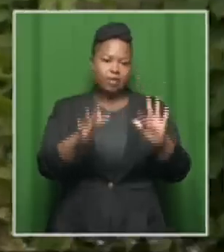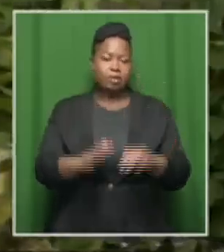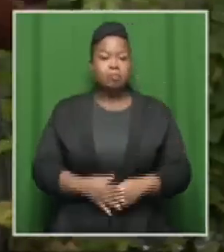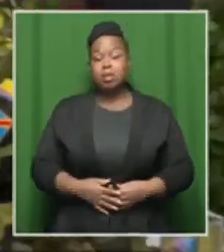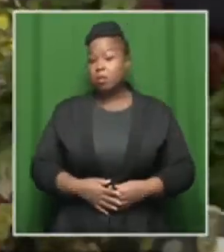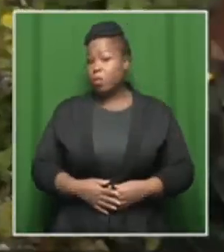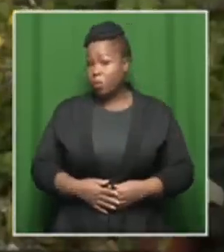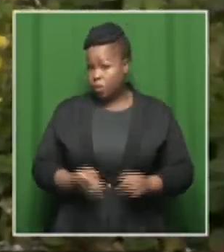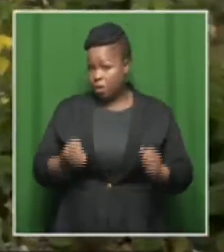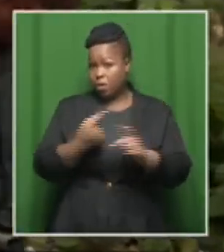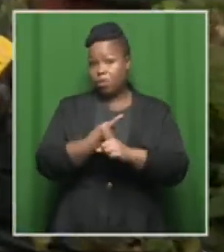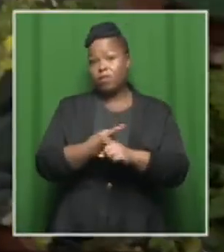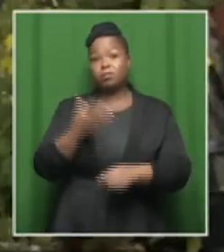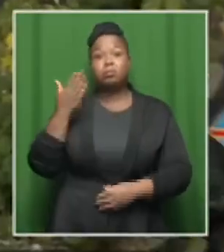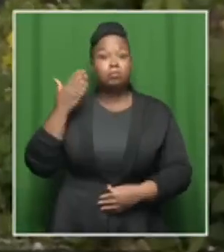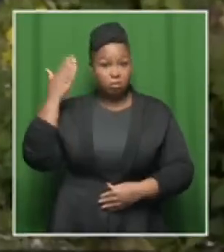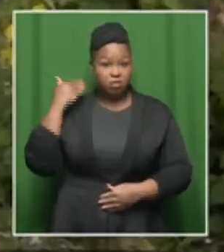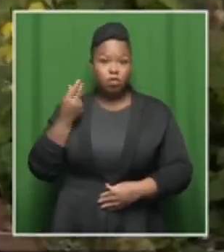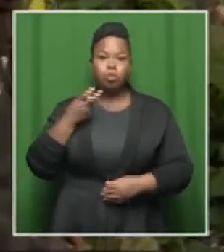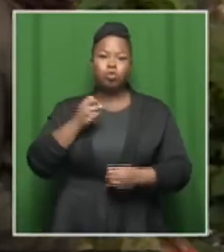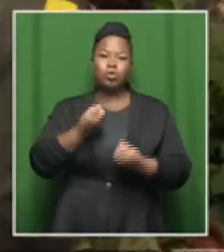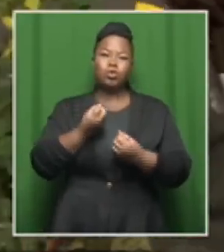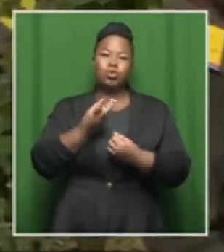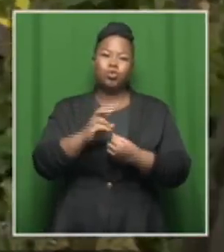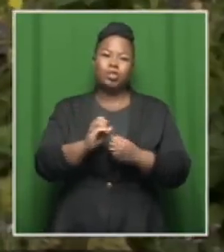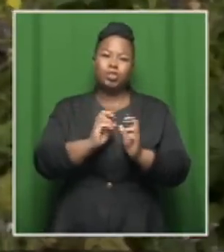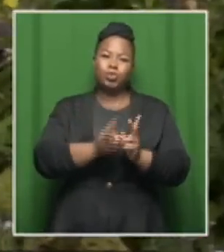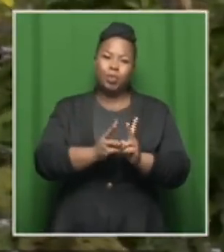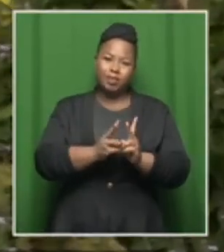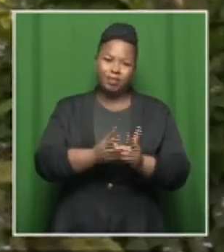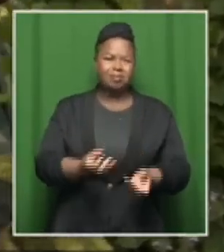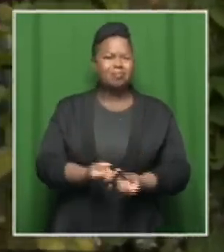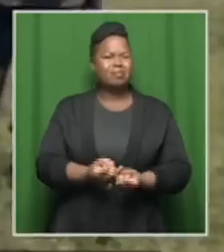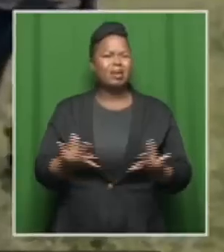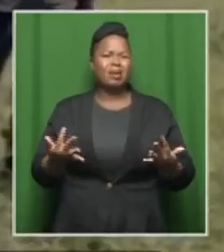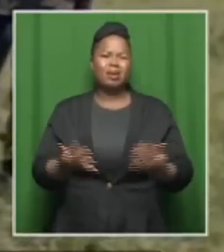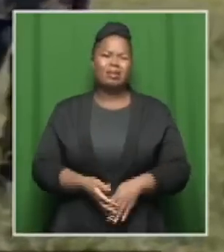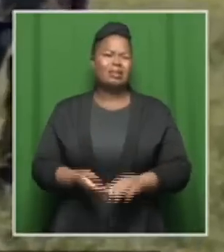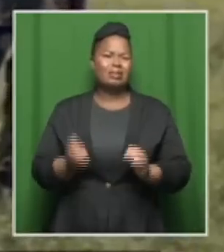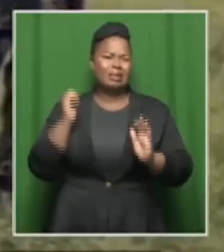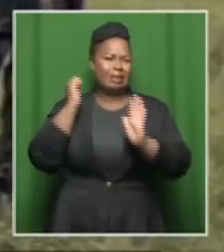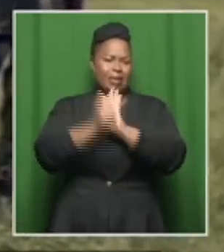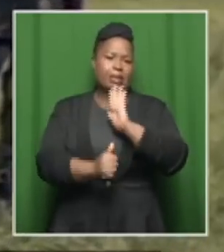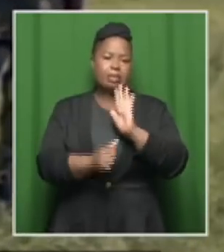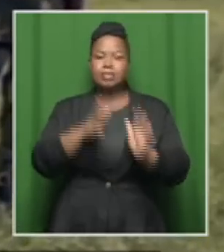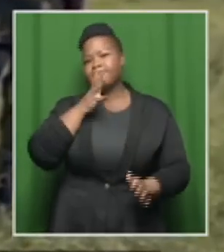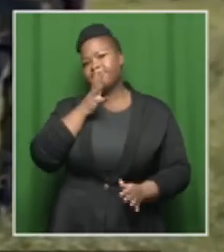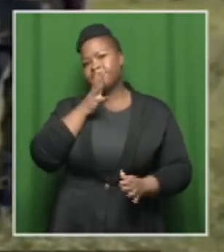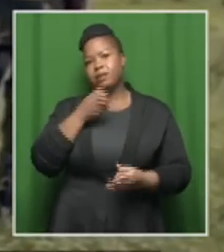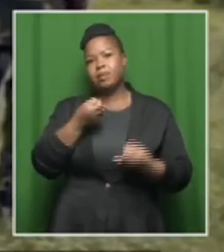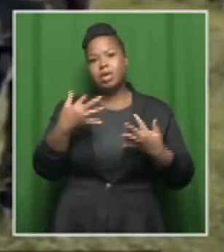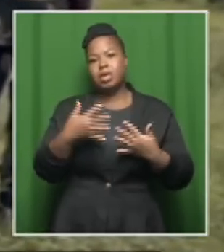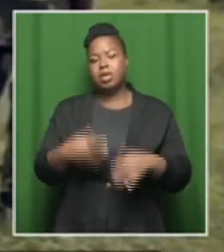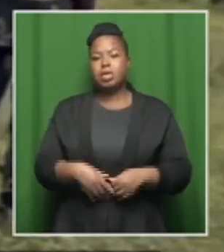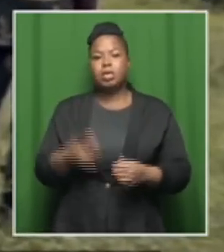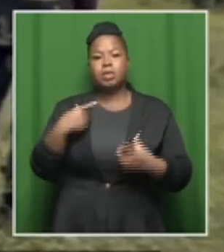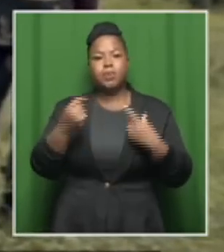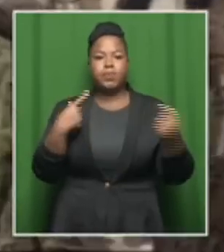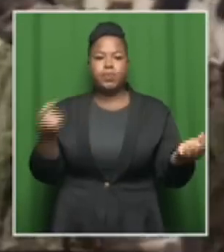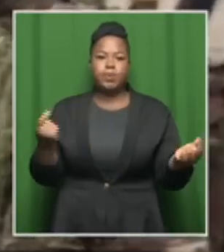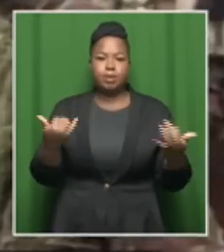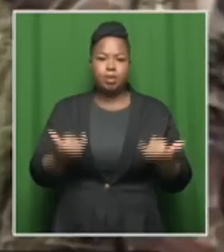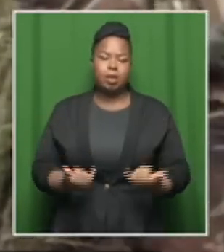raging since 2012 and has led to many killed and thousands displaced. Now, to help us better understand